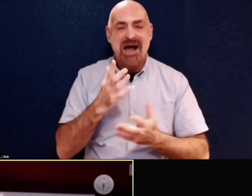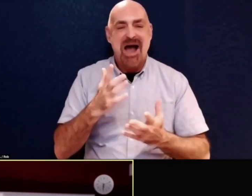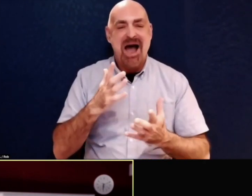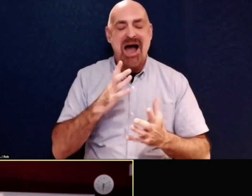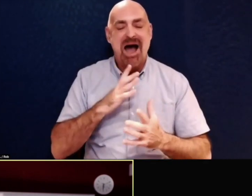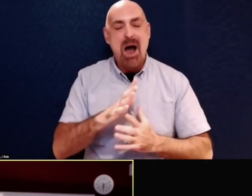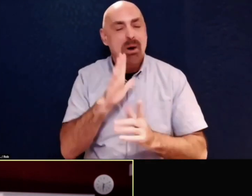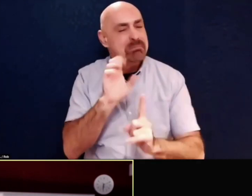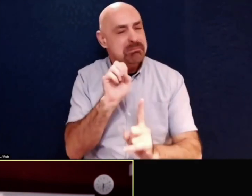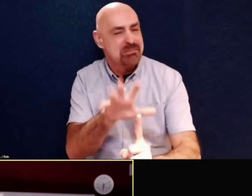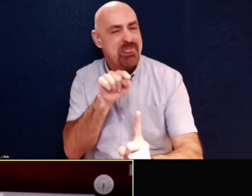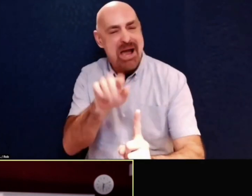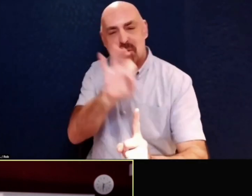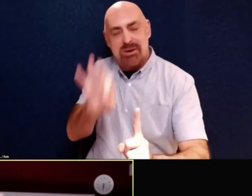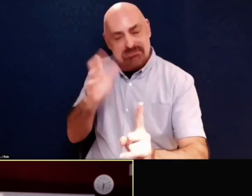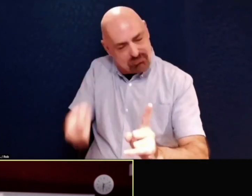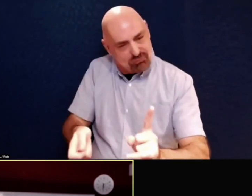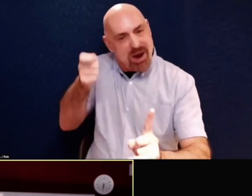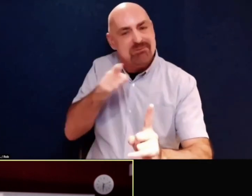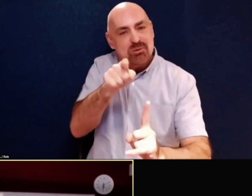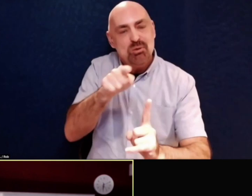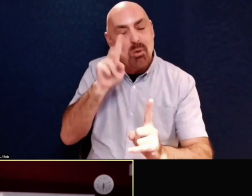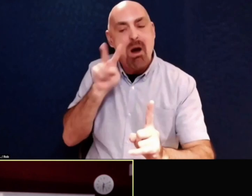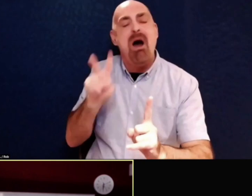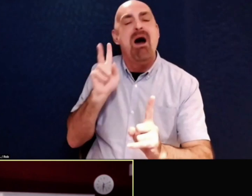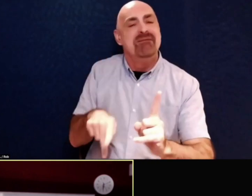to your attention because it raised an issue about